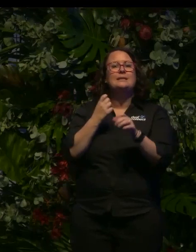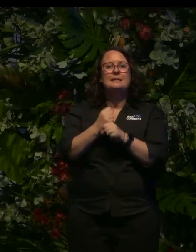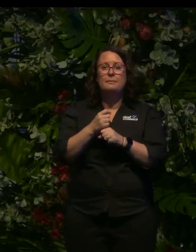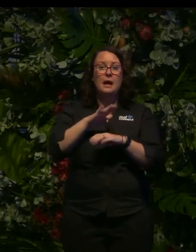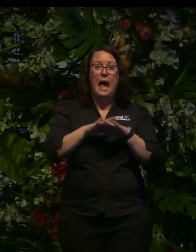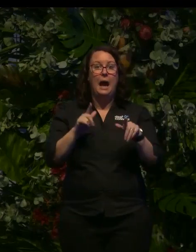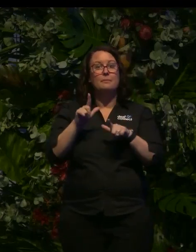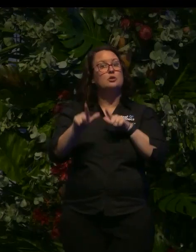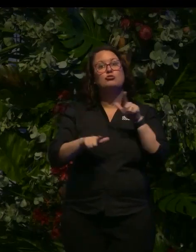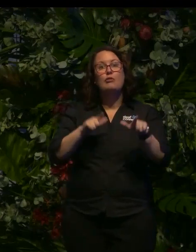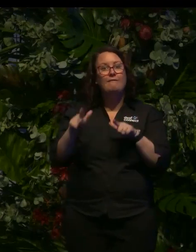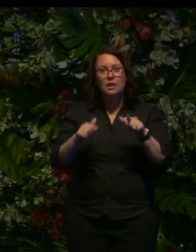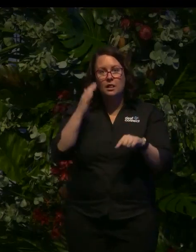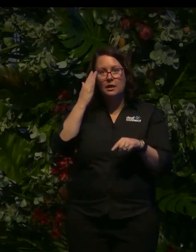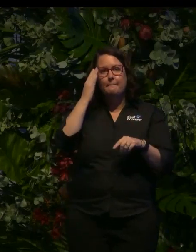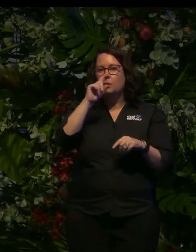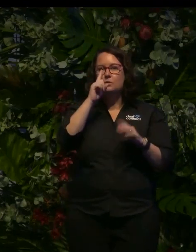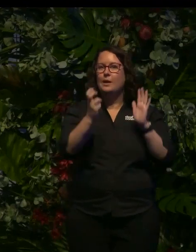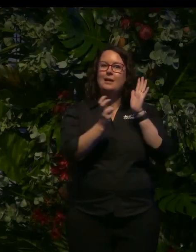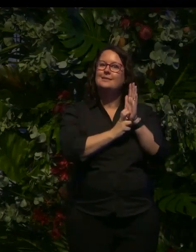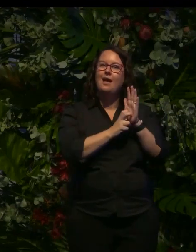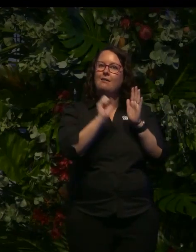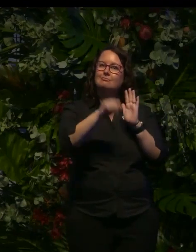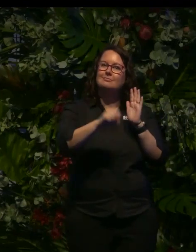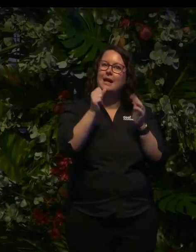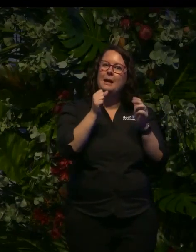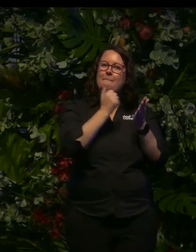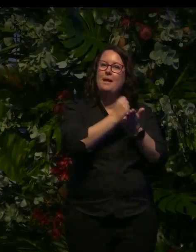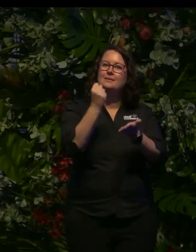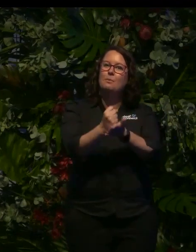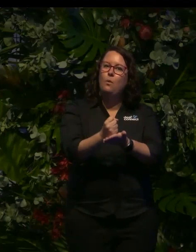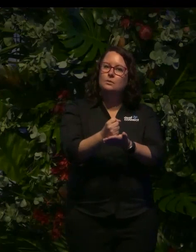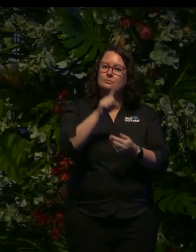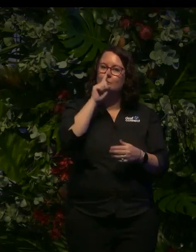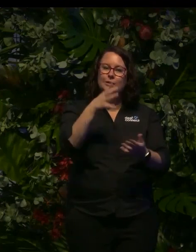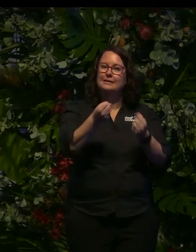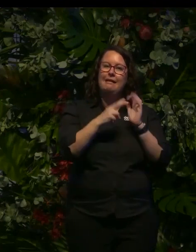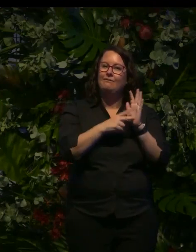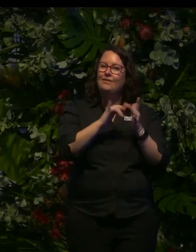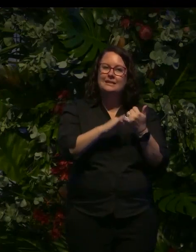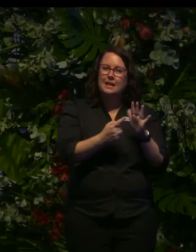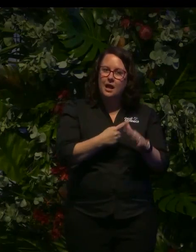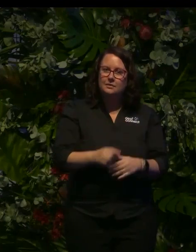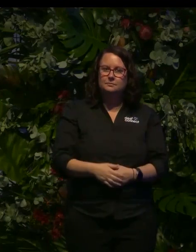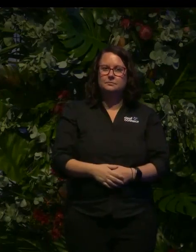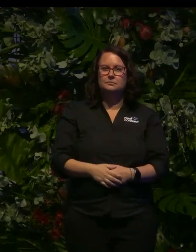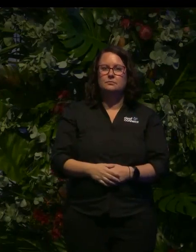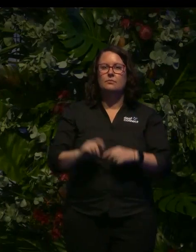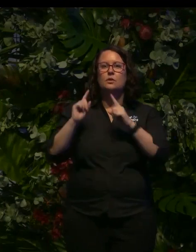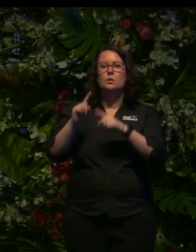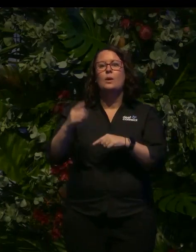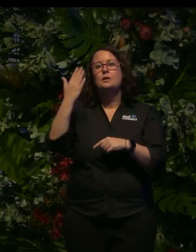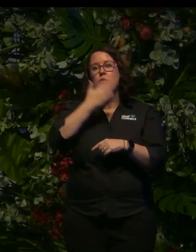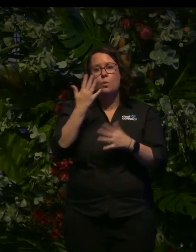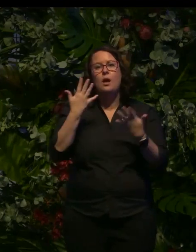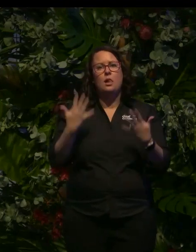couldn't travel because we couldn't sign the passport. She couldn't do any kind of visa. When she went to the school, there is a lot of